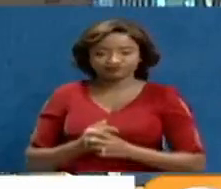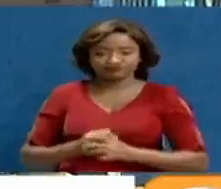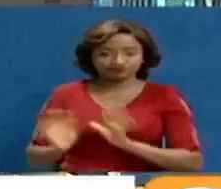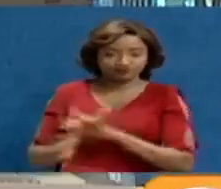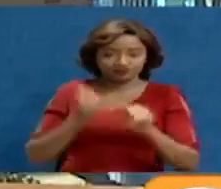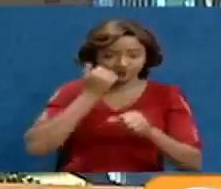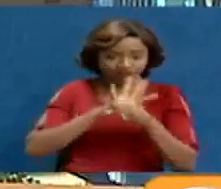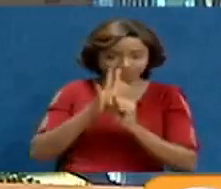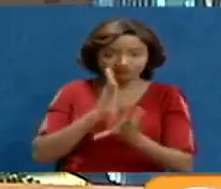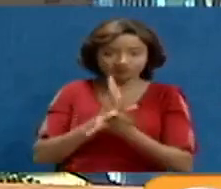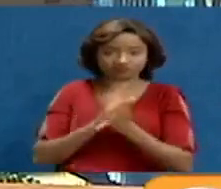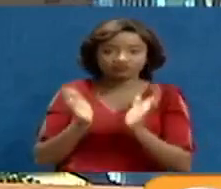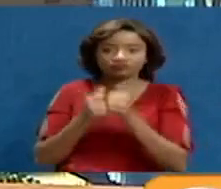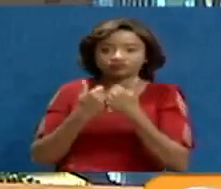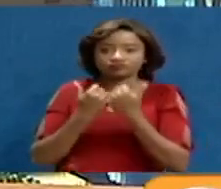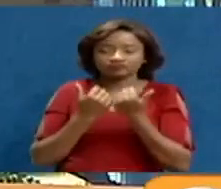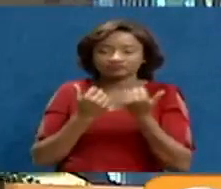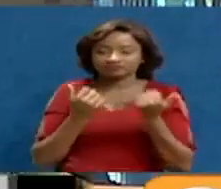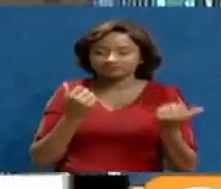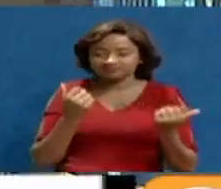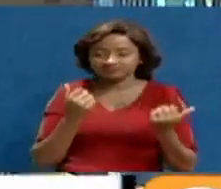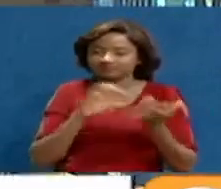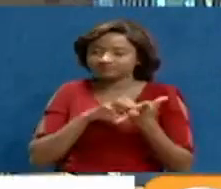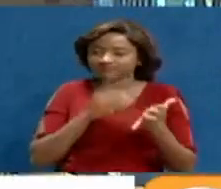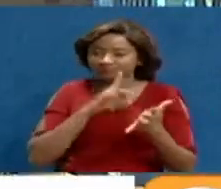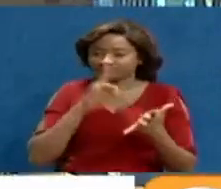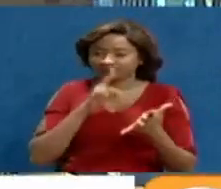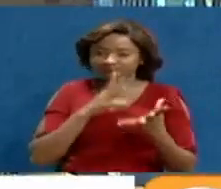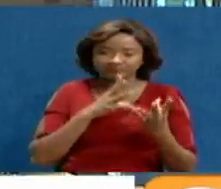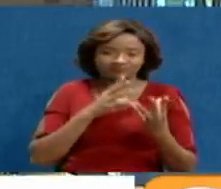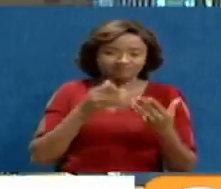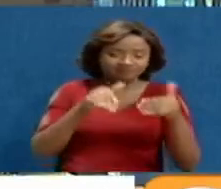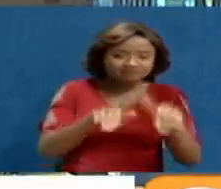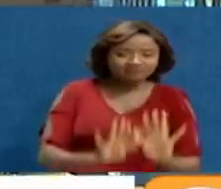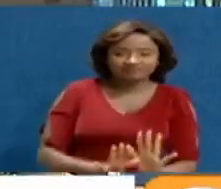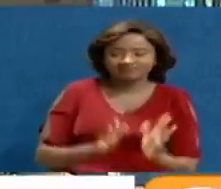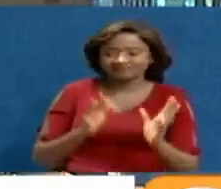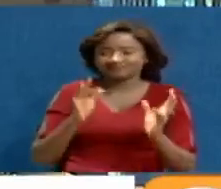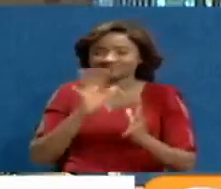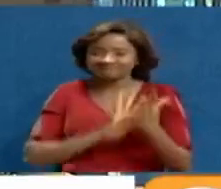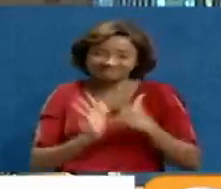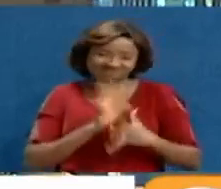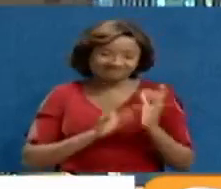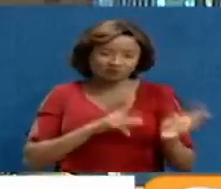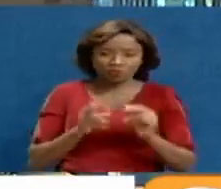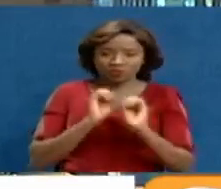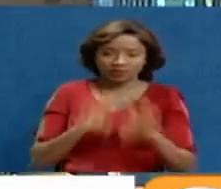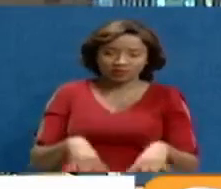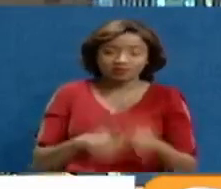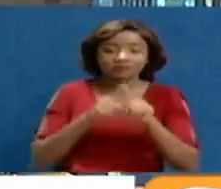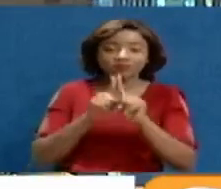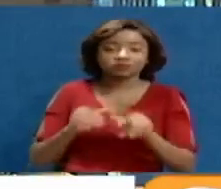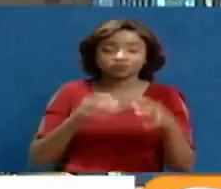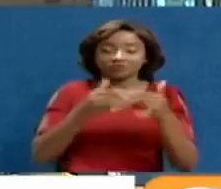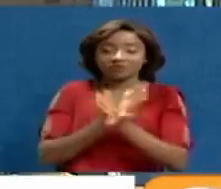The COVID-19 crisis brought to the fore a strange and unprecedented burial process in Kenya. As the pandemic ravaged families across